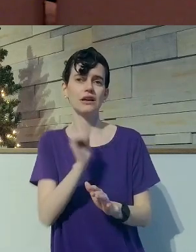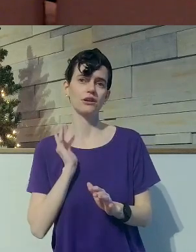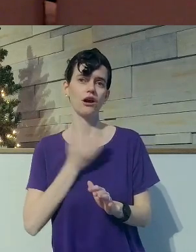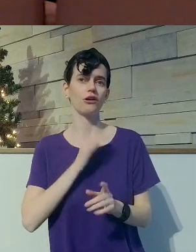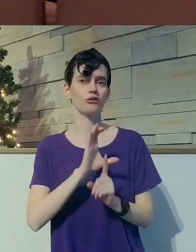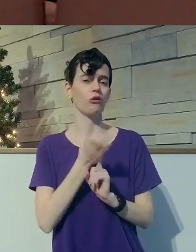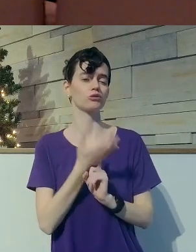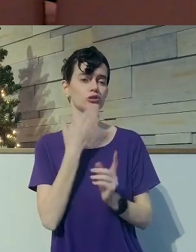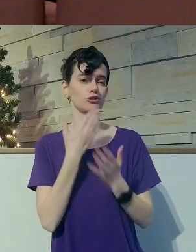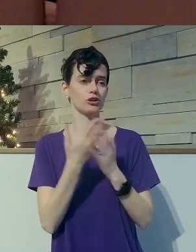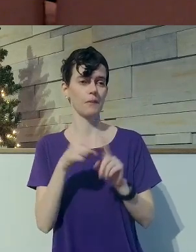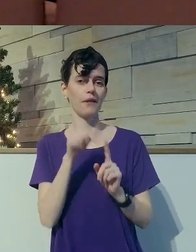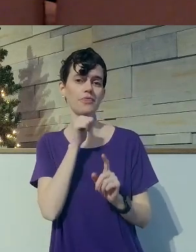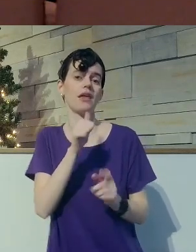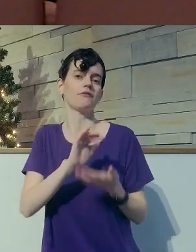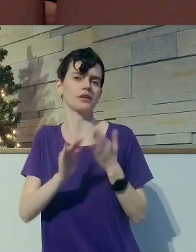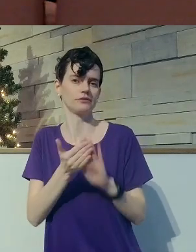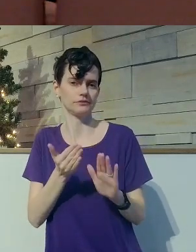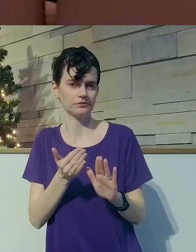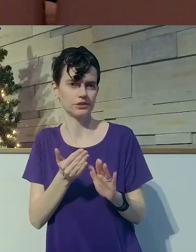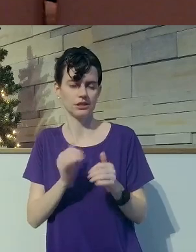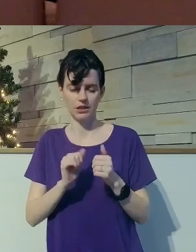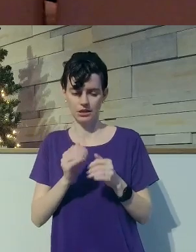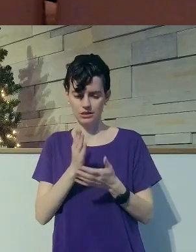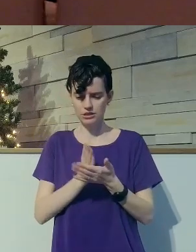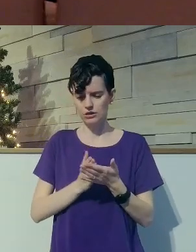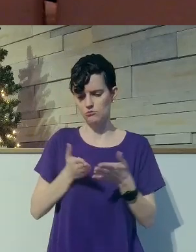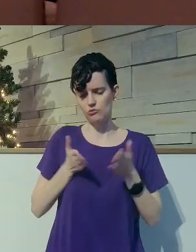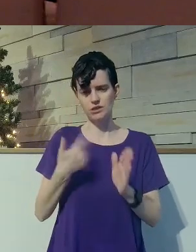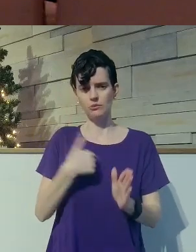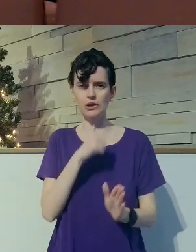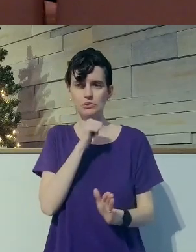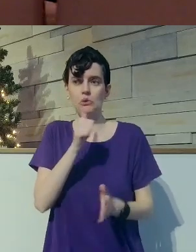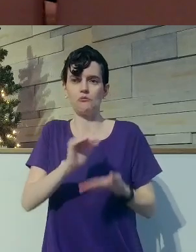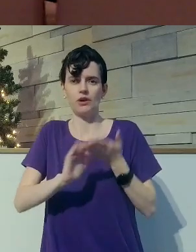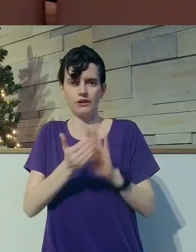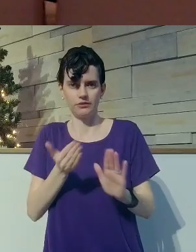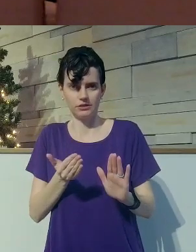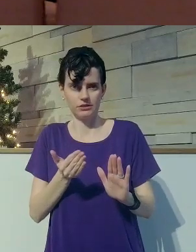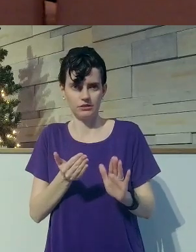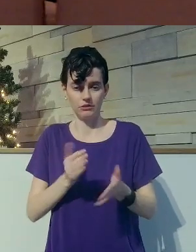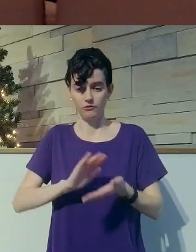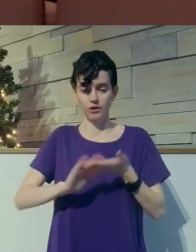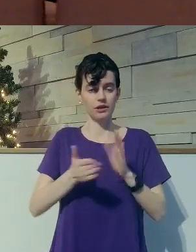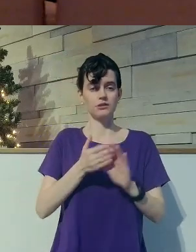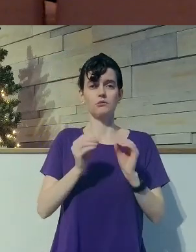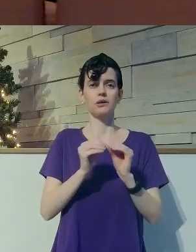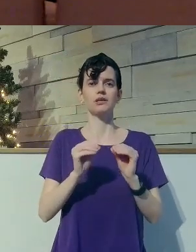very good at not forgiving. Some ways that we don't forgive. Forgiveness with